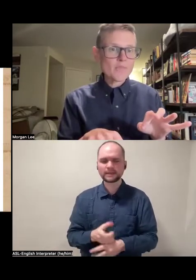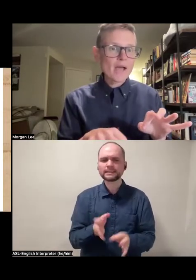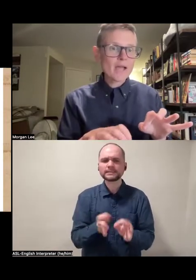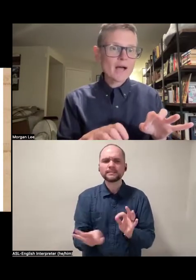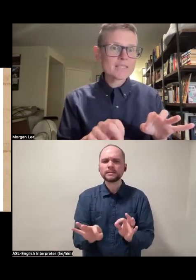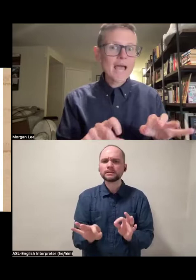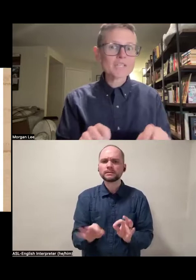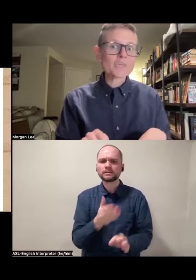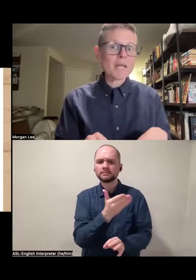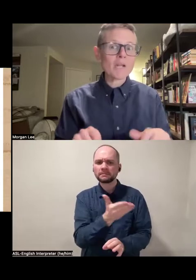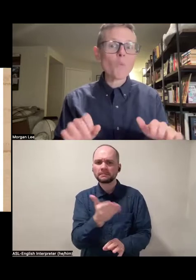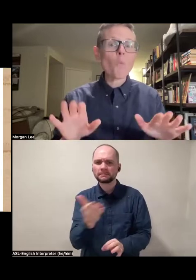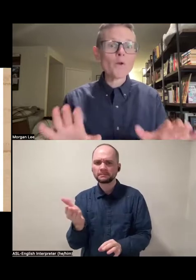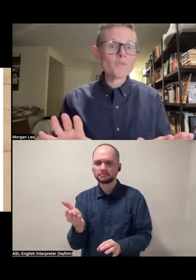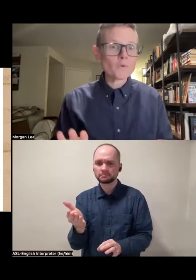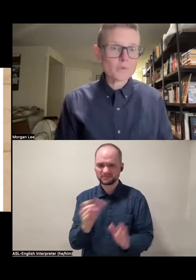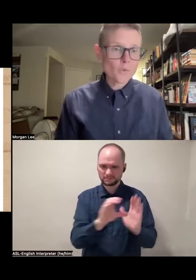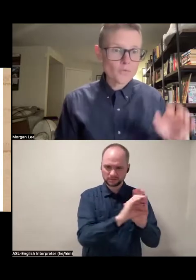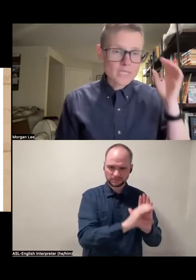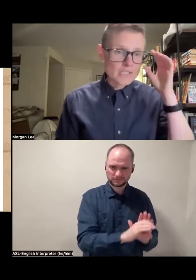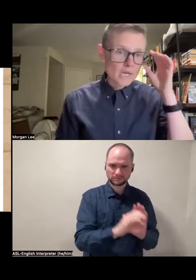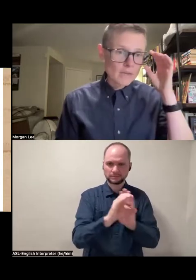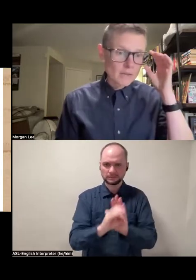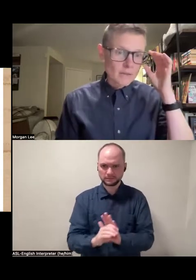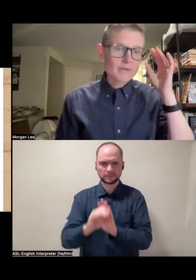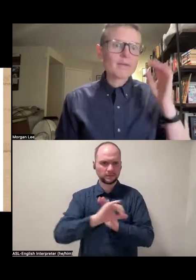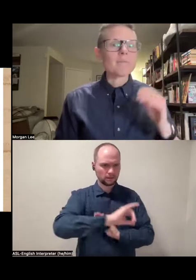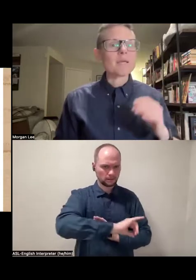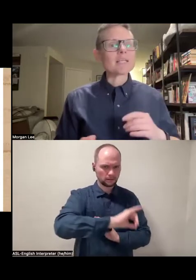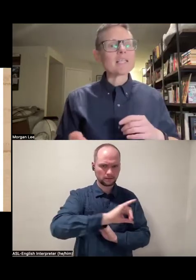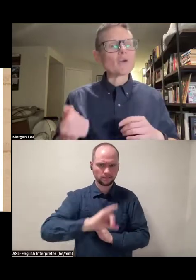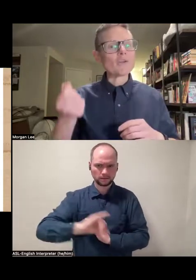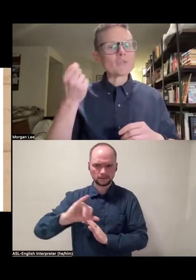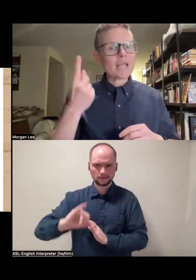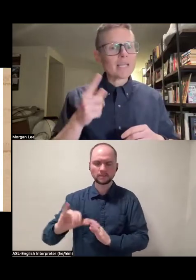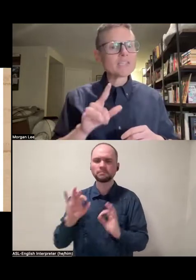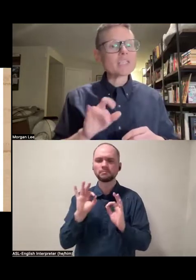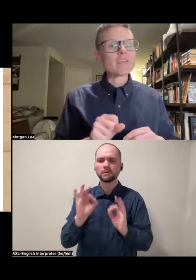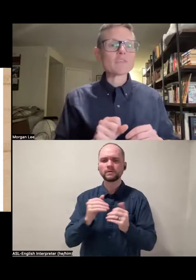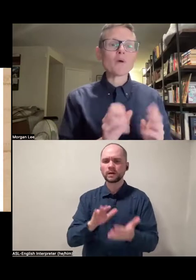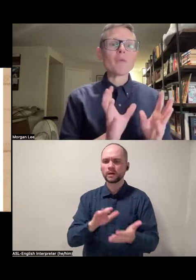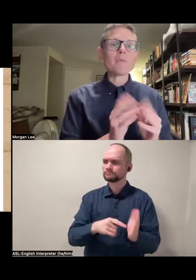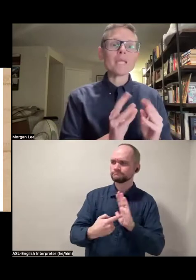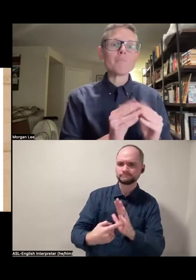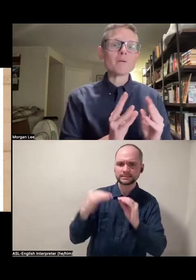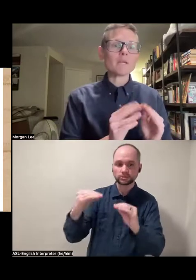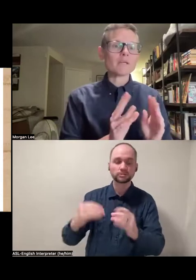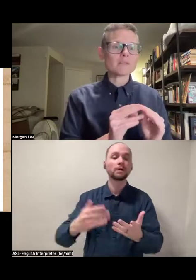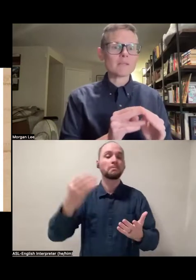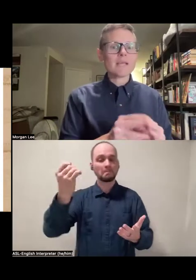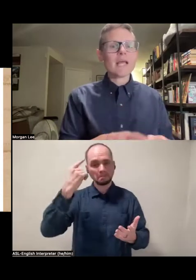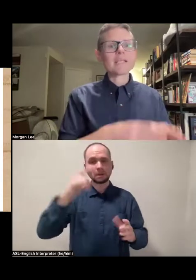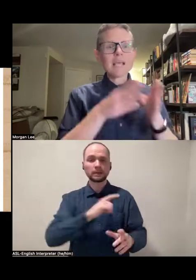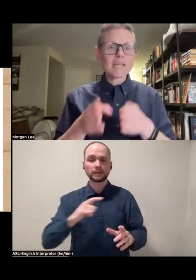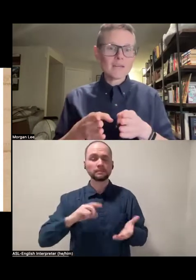used with icons actually made it a wonderful tool for teaching because they could understand legislative, it's where they meet in